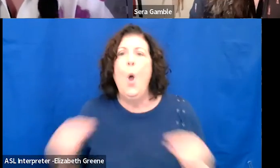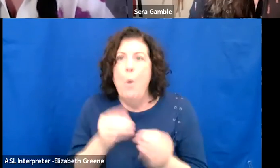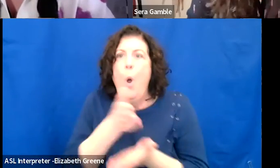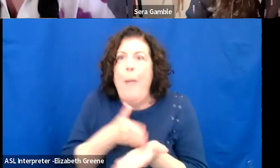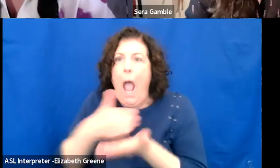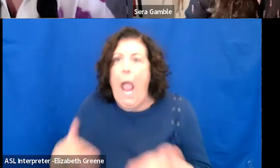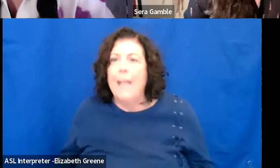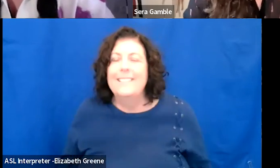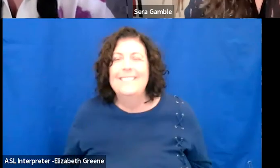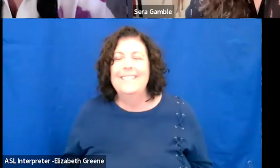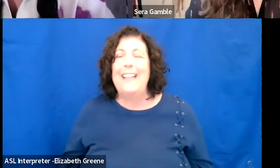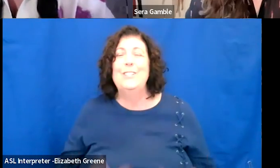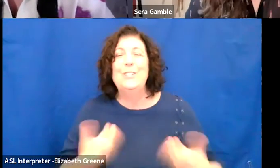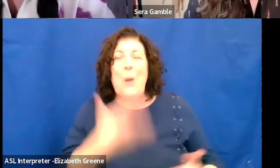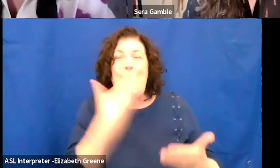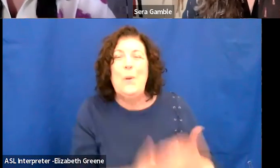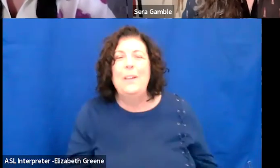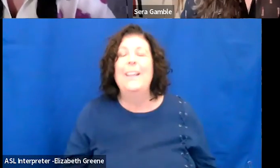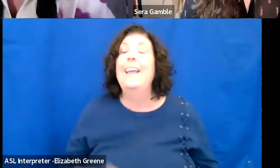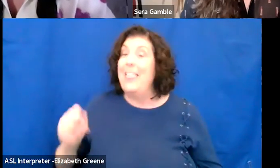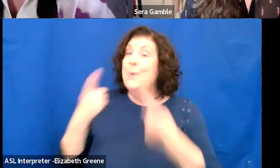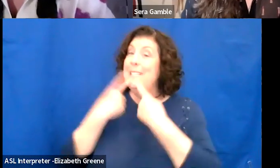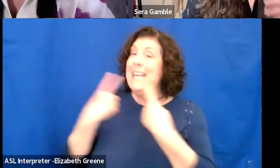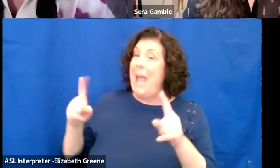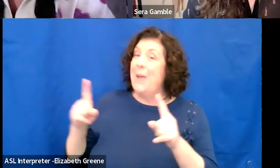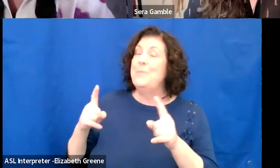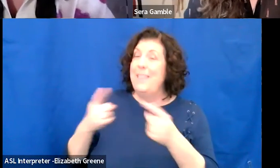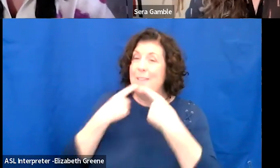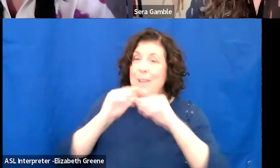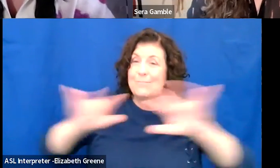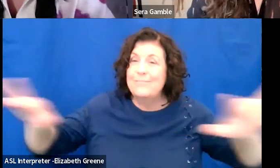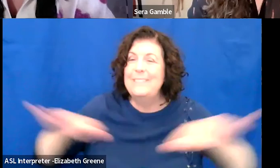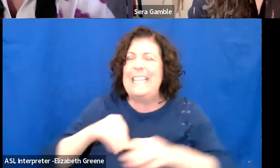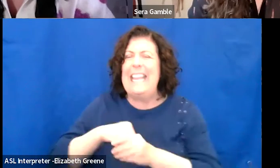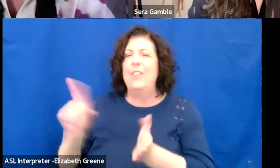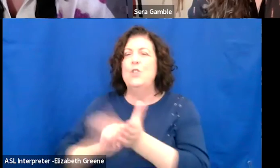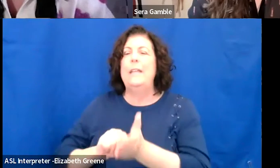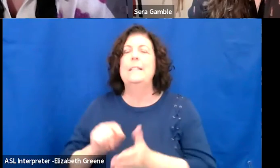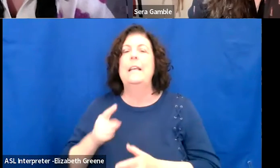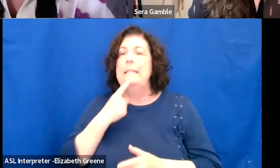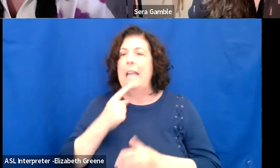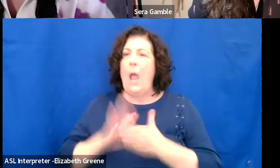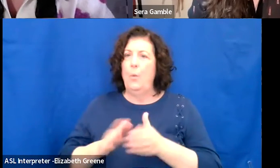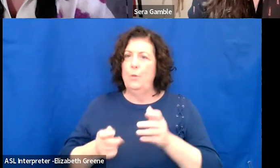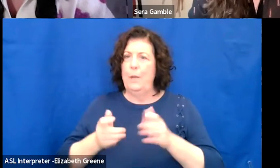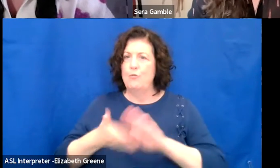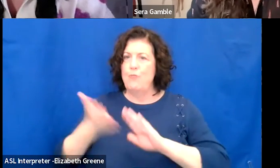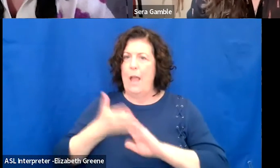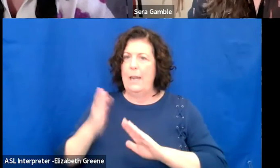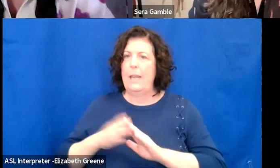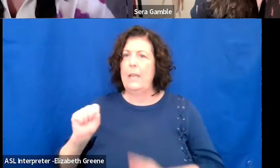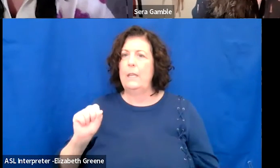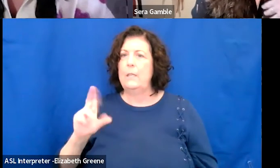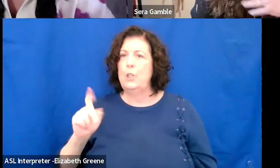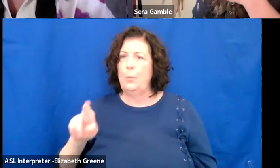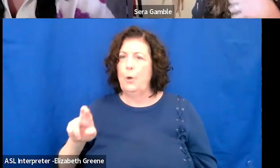I heard that. It's like there was an announcement made that I was going to run. It was like in the trades that I was going to run Supernatural, and these showrunners I had met a